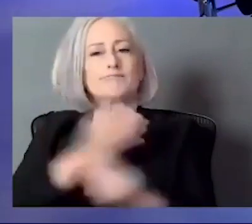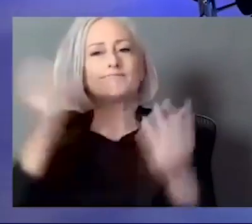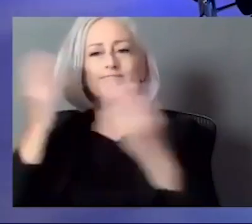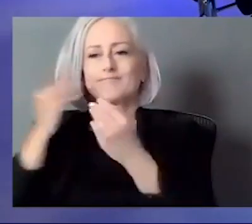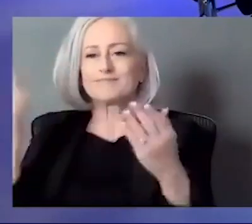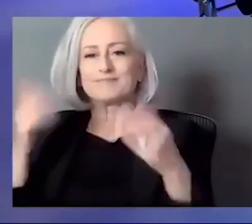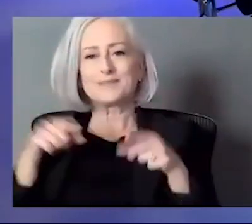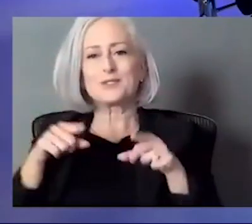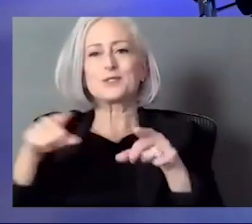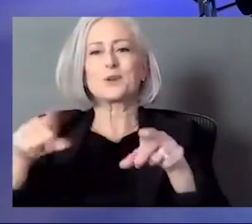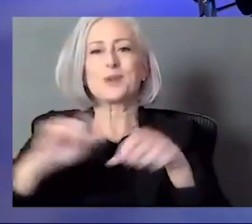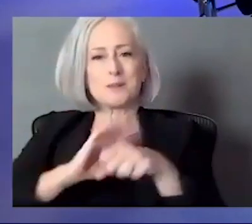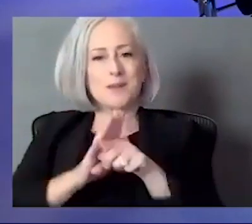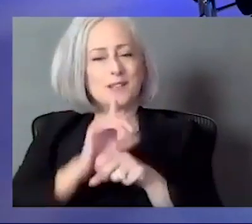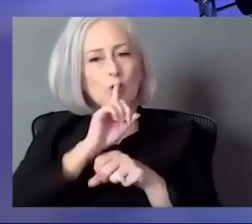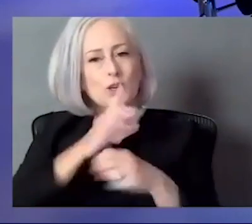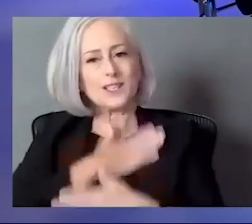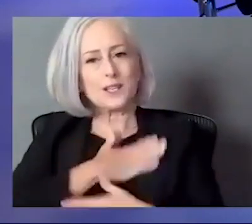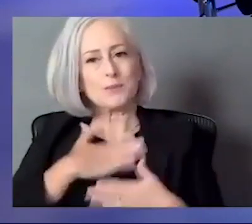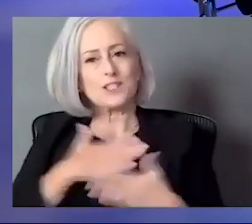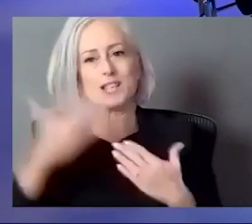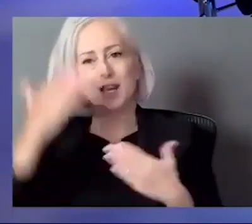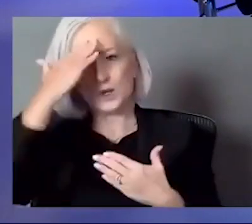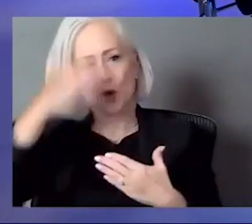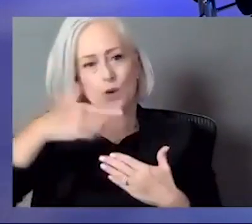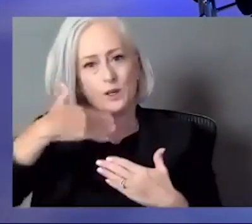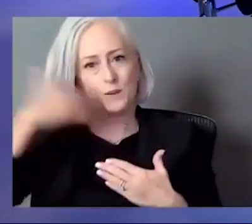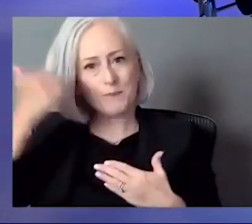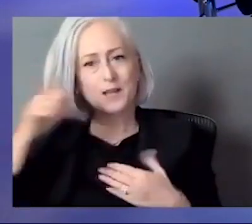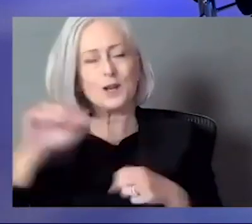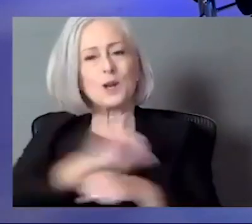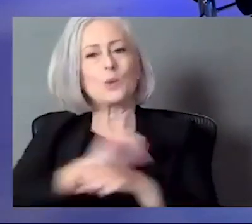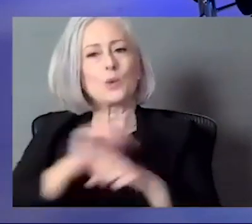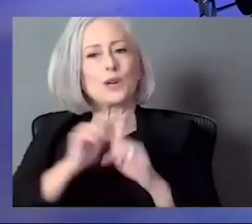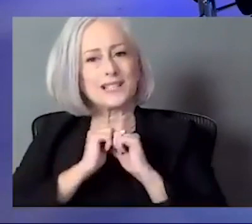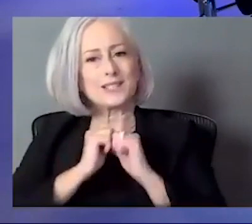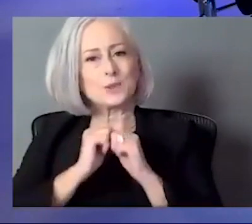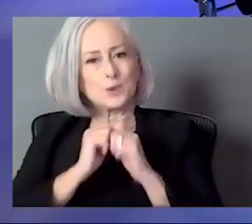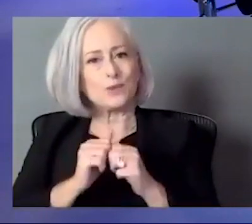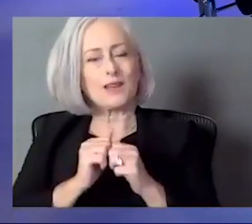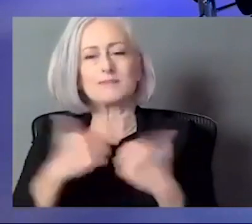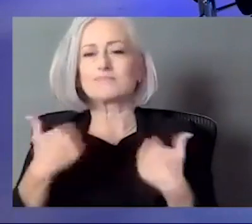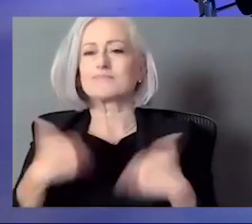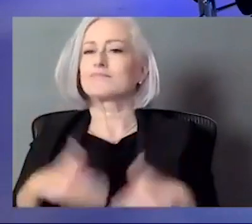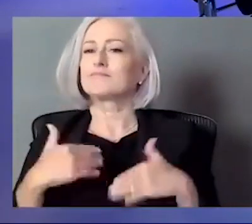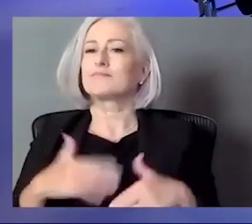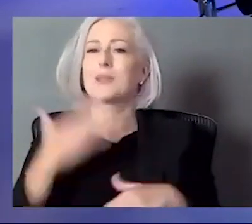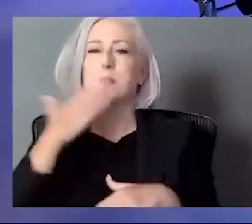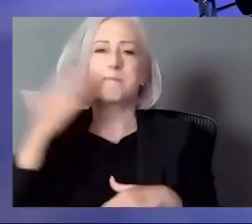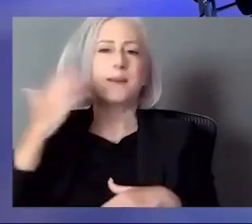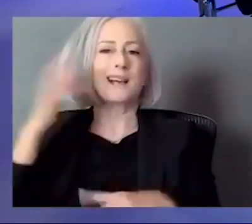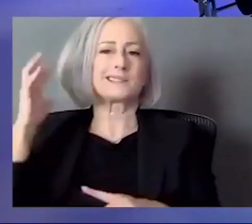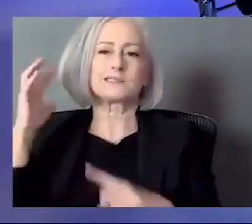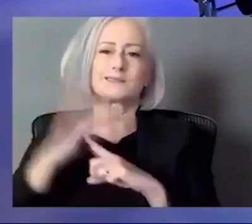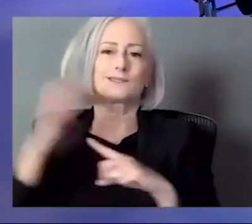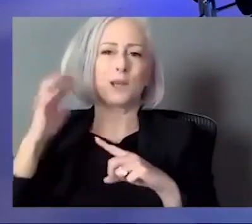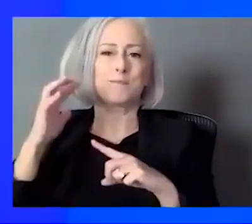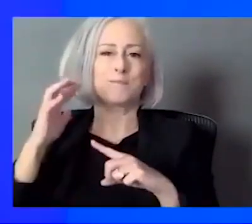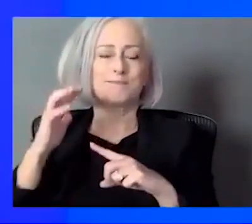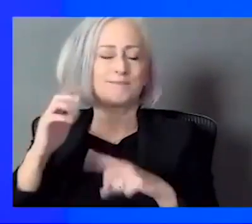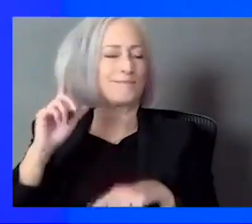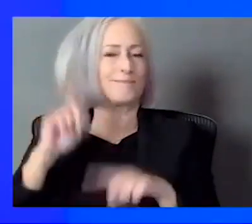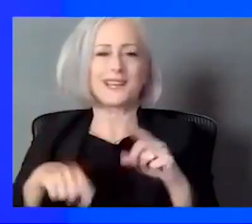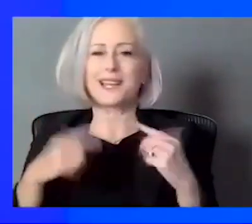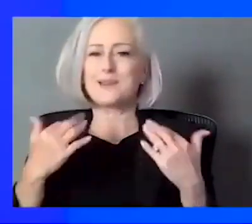to know you better and getting to work with you. It has just been the best. I can't wait to keep doing more stuff together. It's been fun. It's